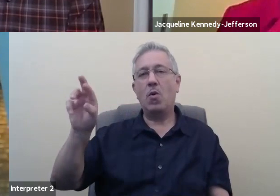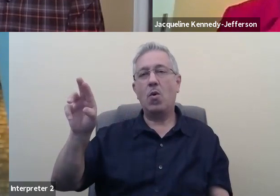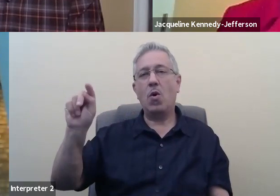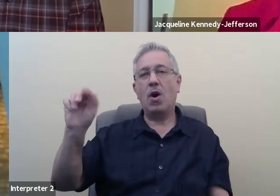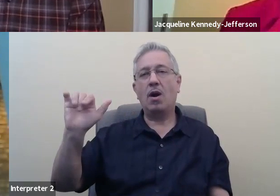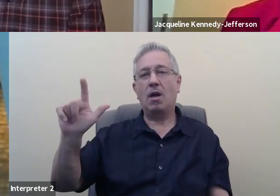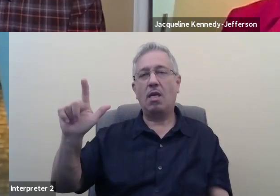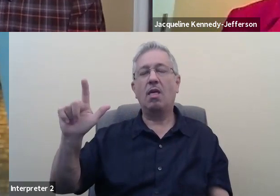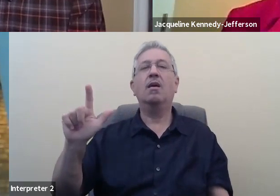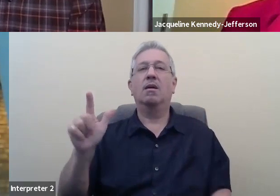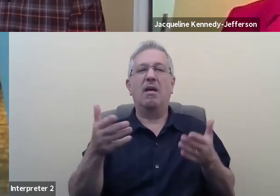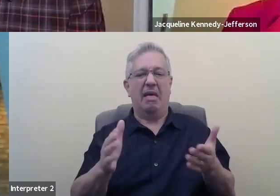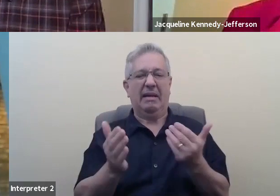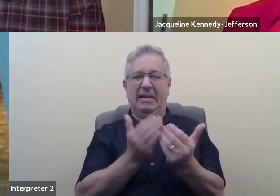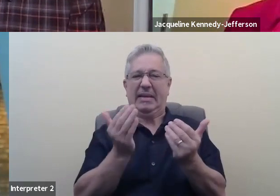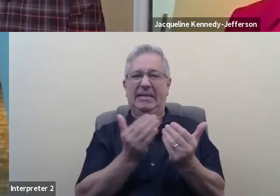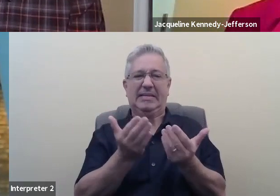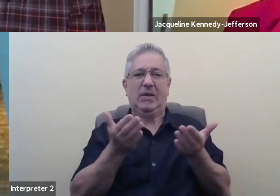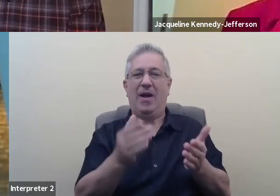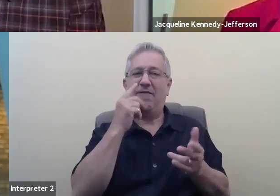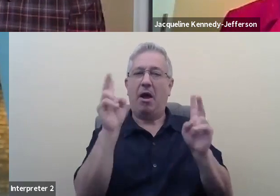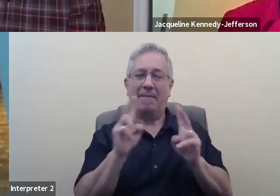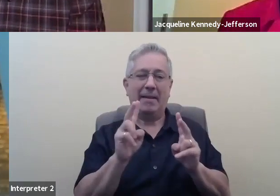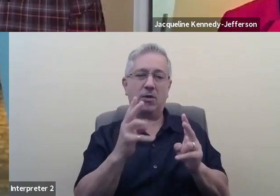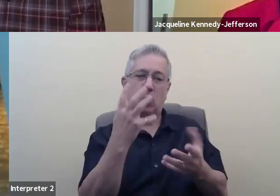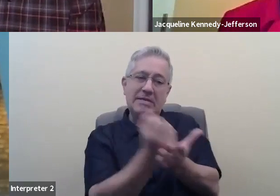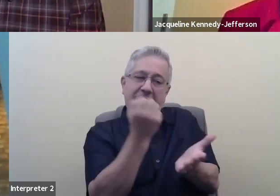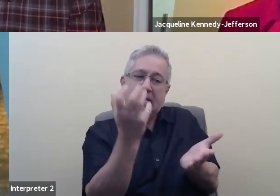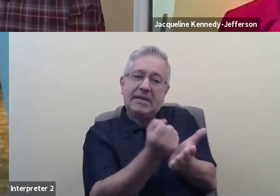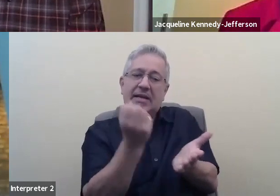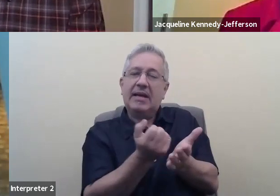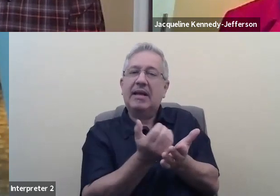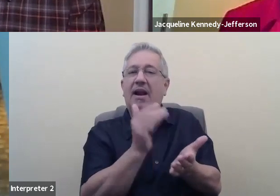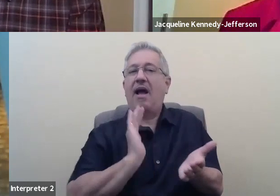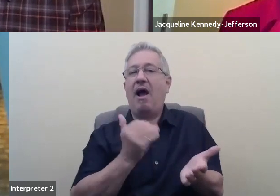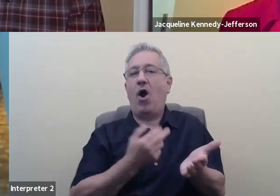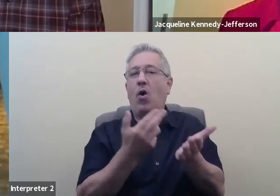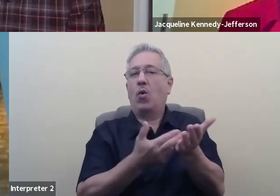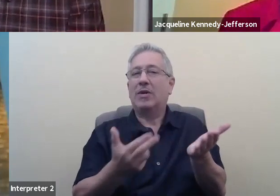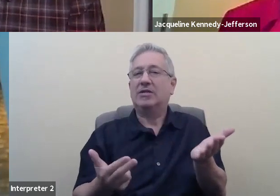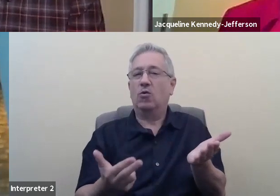that will allow easy access for individuals with disabilities as well as our staff.